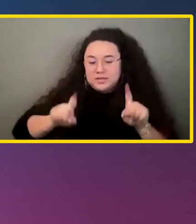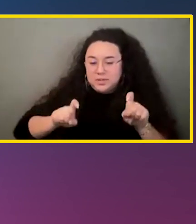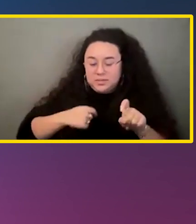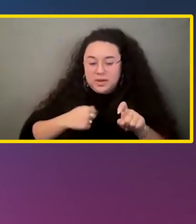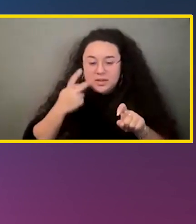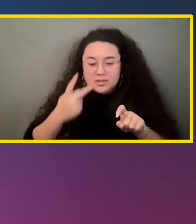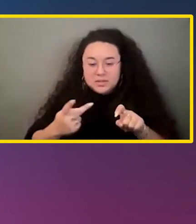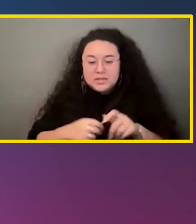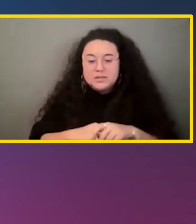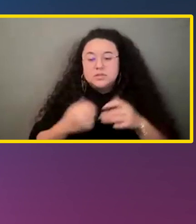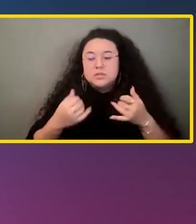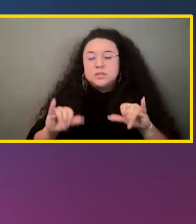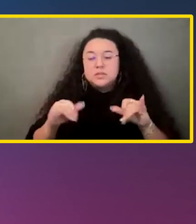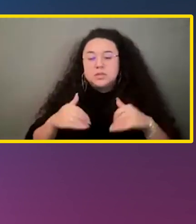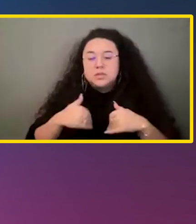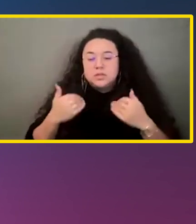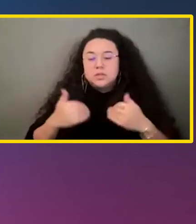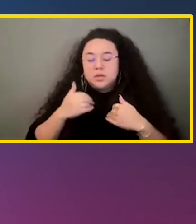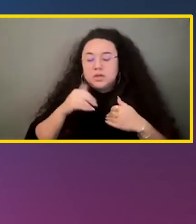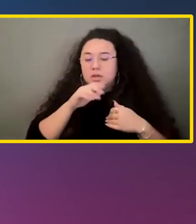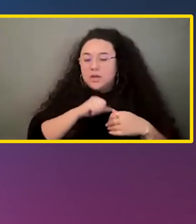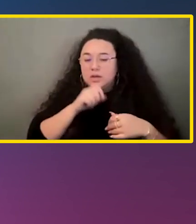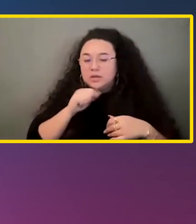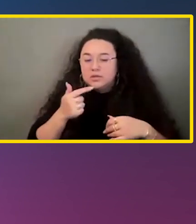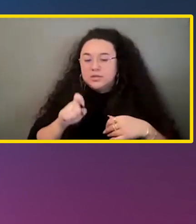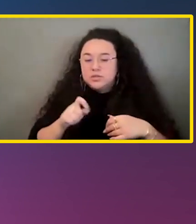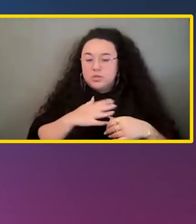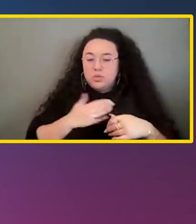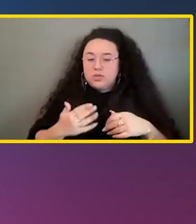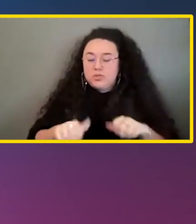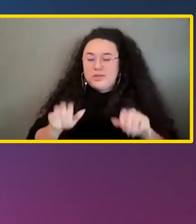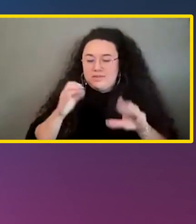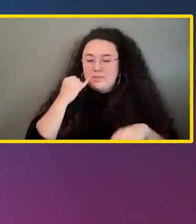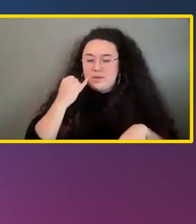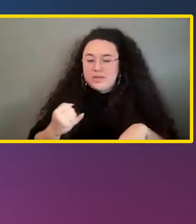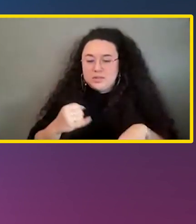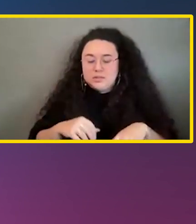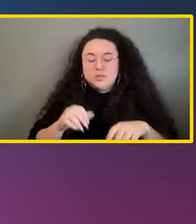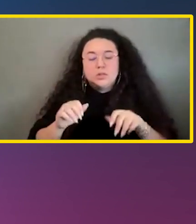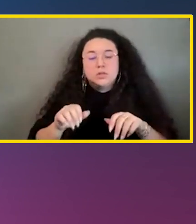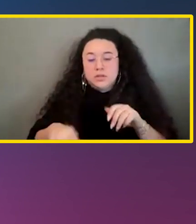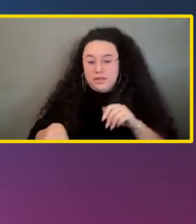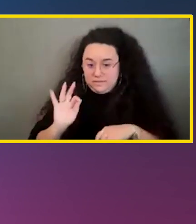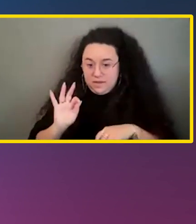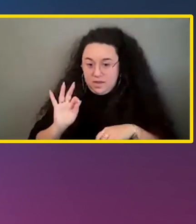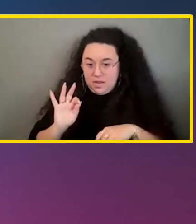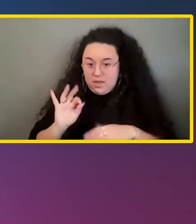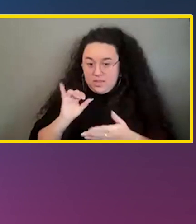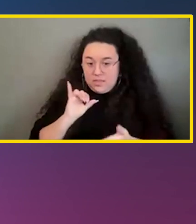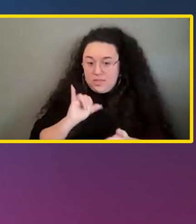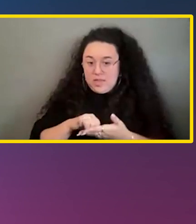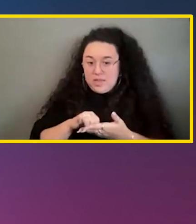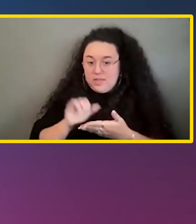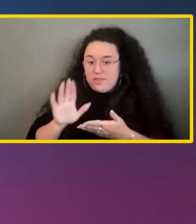is that still at a young age, they're willing to give up a notion. So when they find that